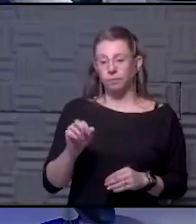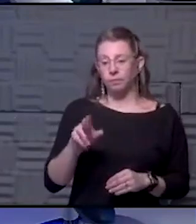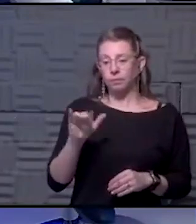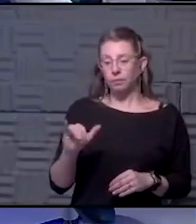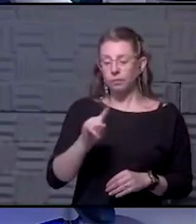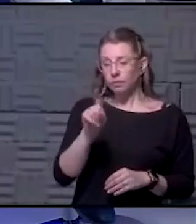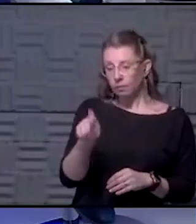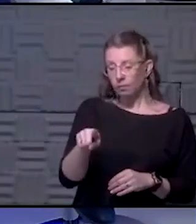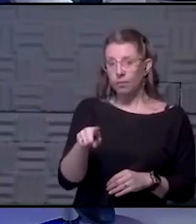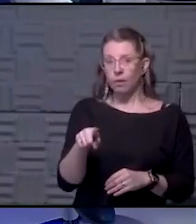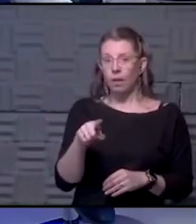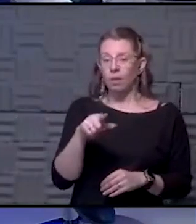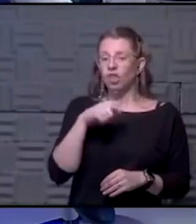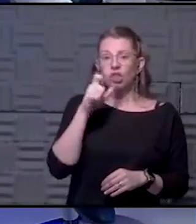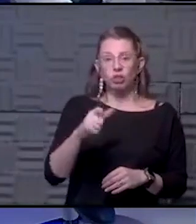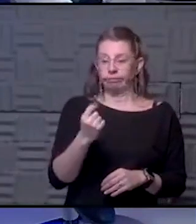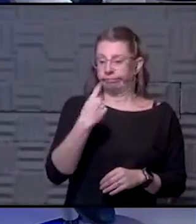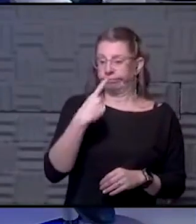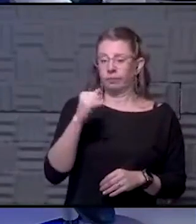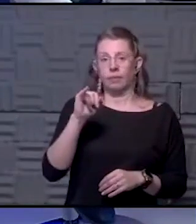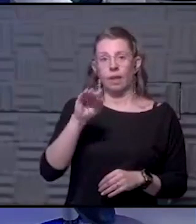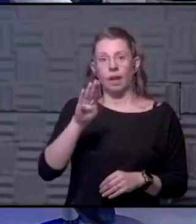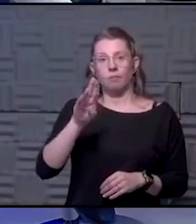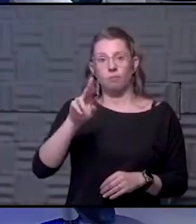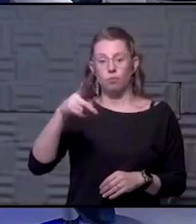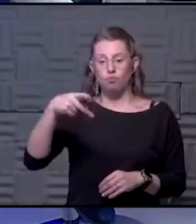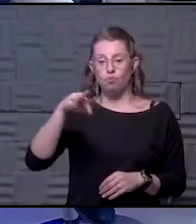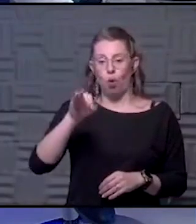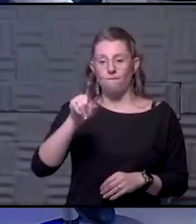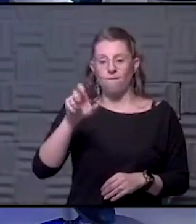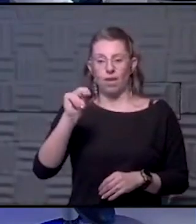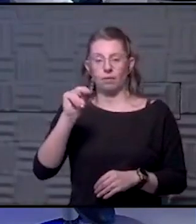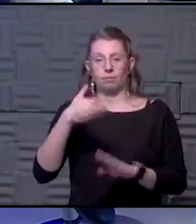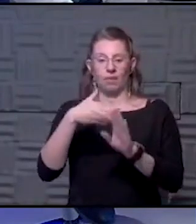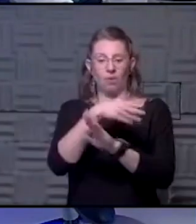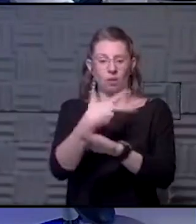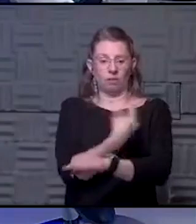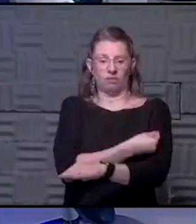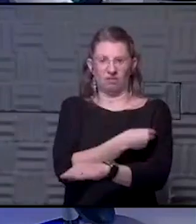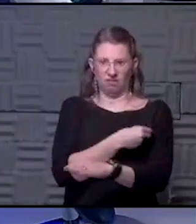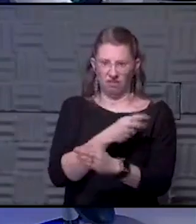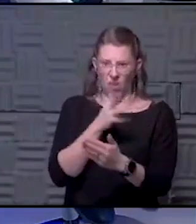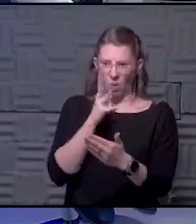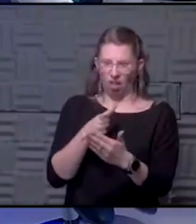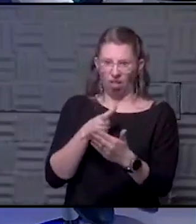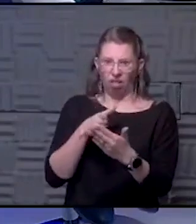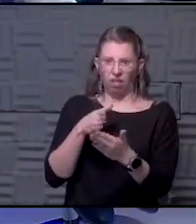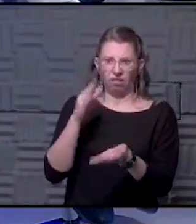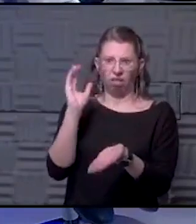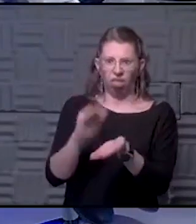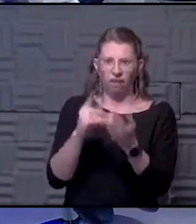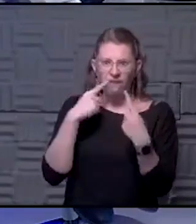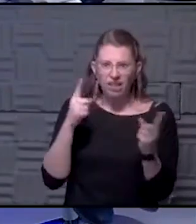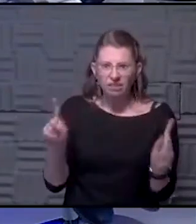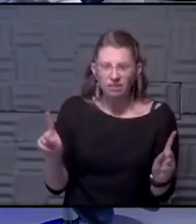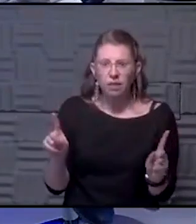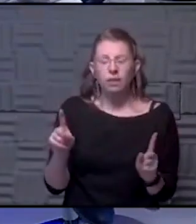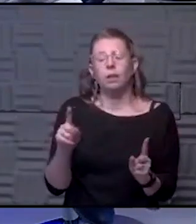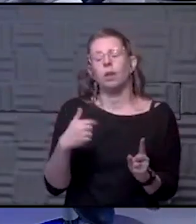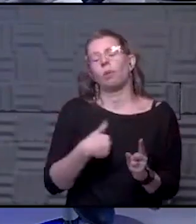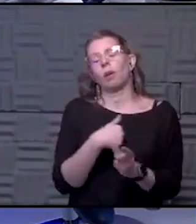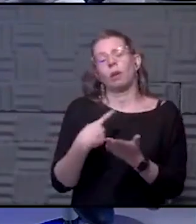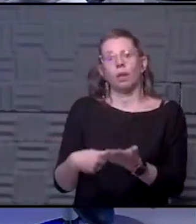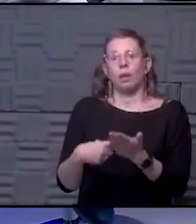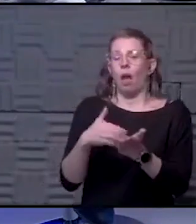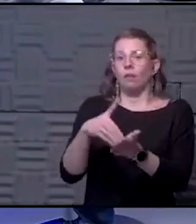I've heard that you should not take ibuprofen prior to getting the shot. Does that affect how it works? All right. We probably have to cover this on a